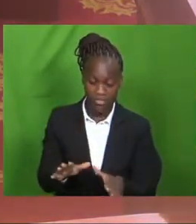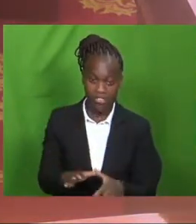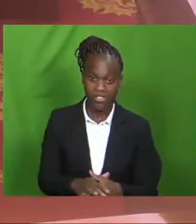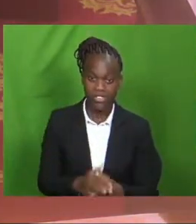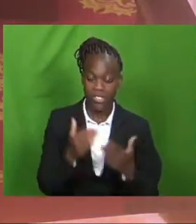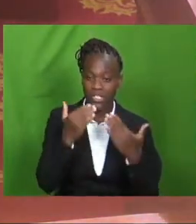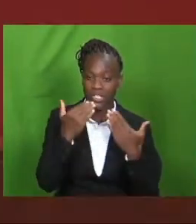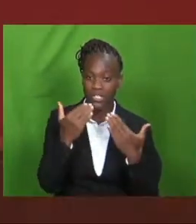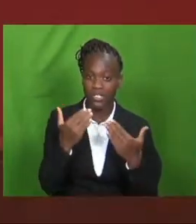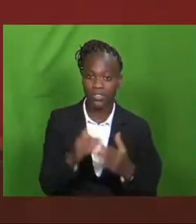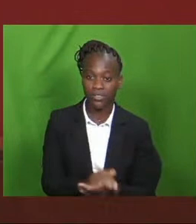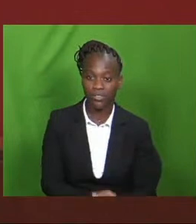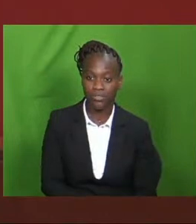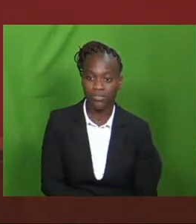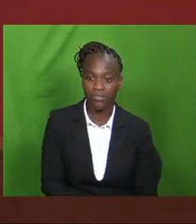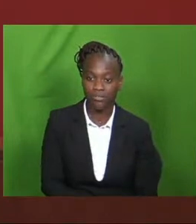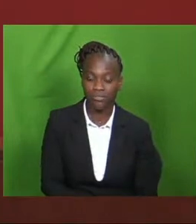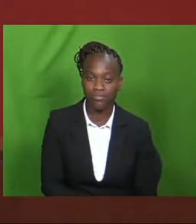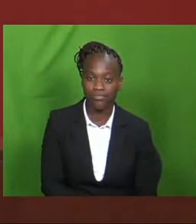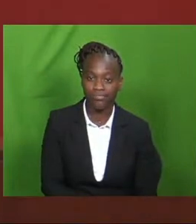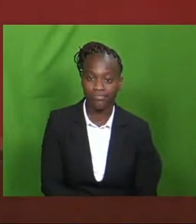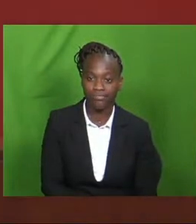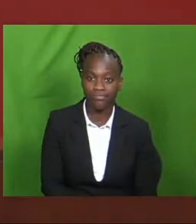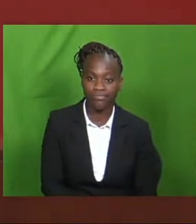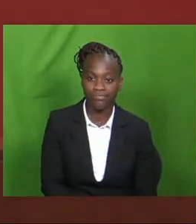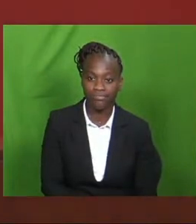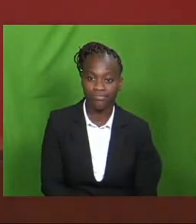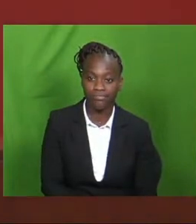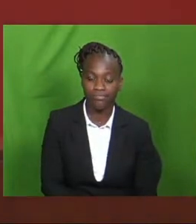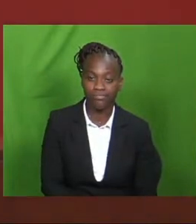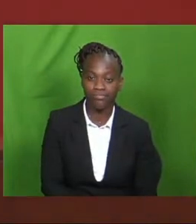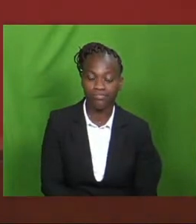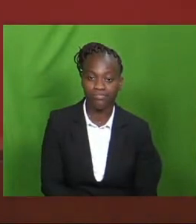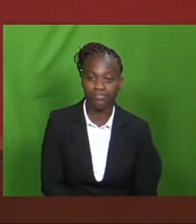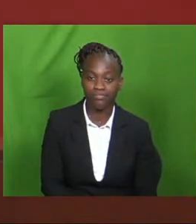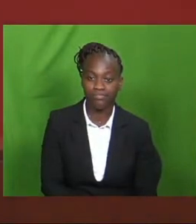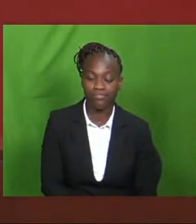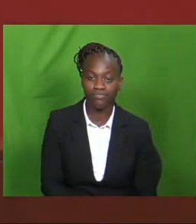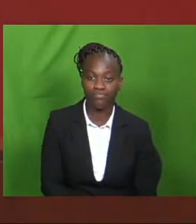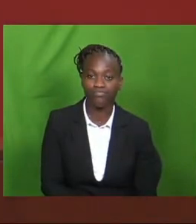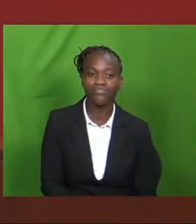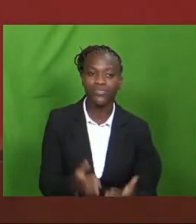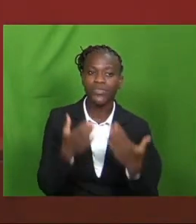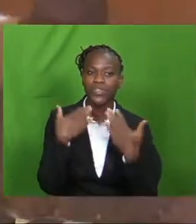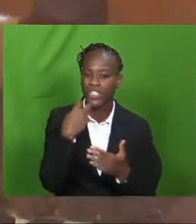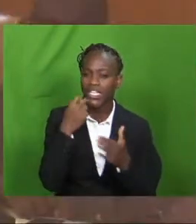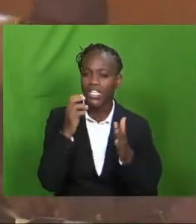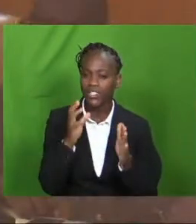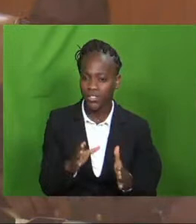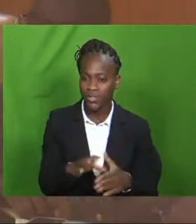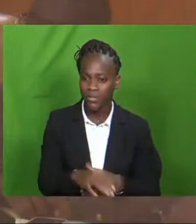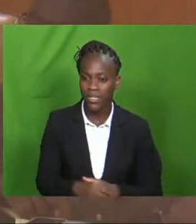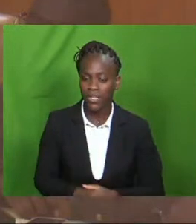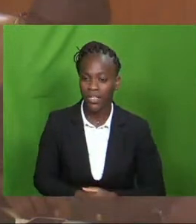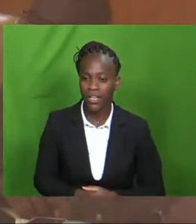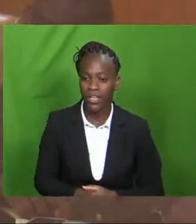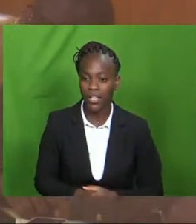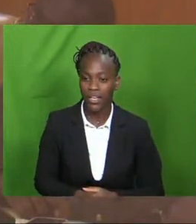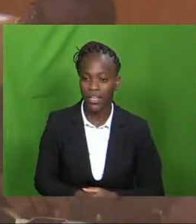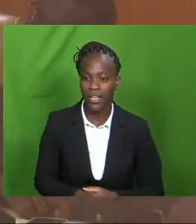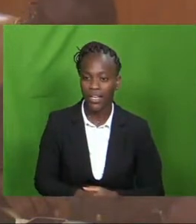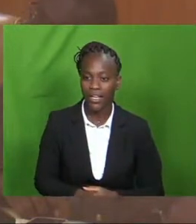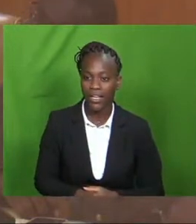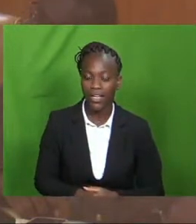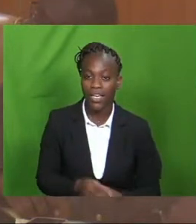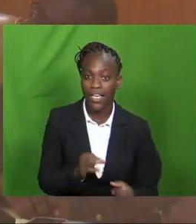Speaker. Yes. Thank you, Mr. Speaker. Yes. If the